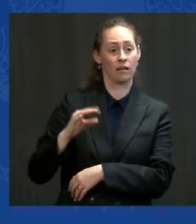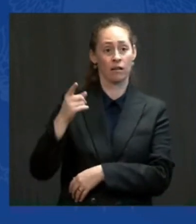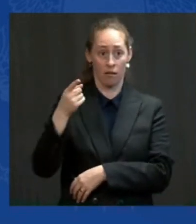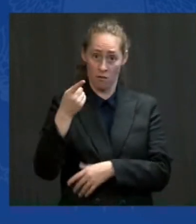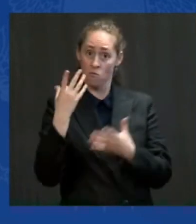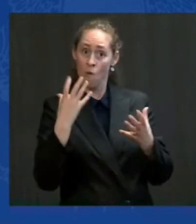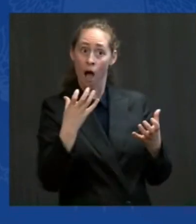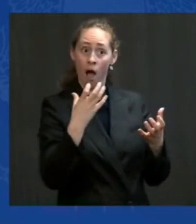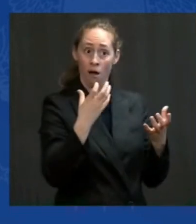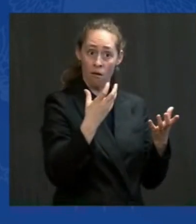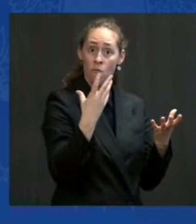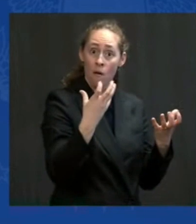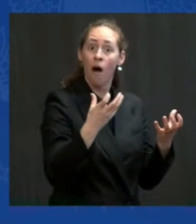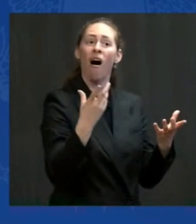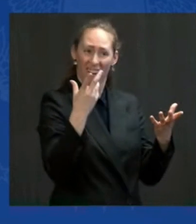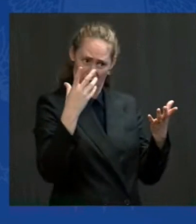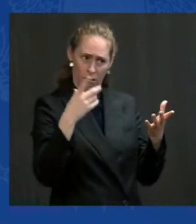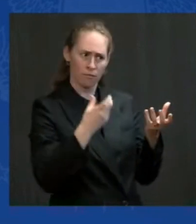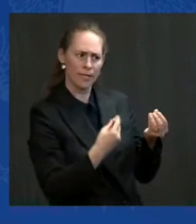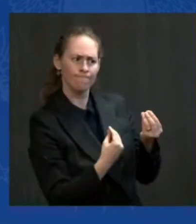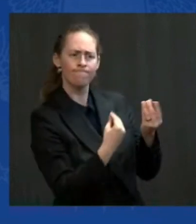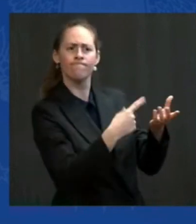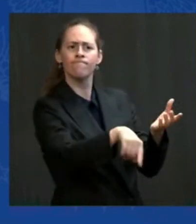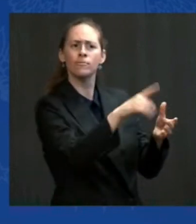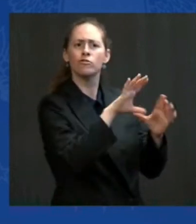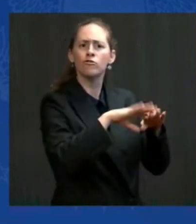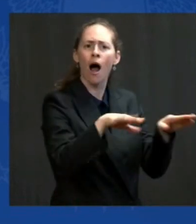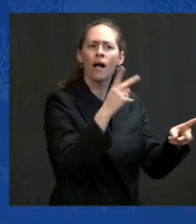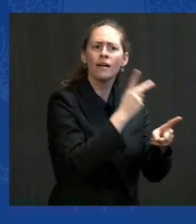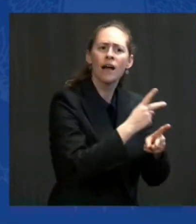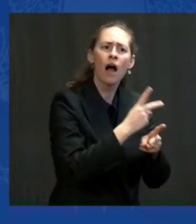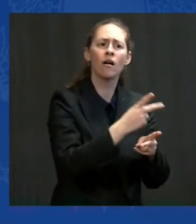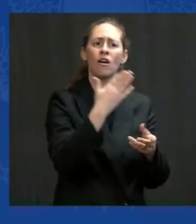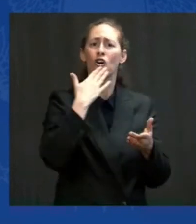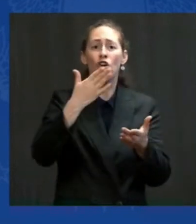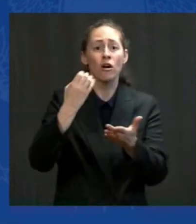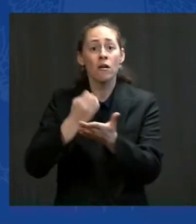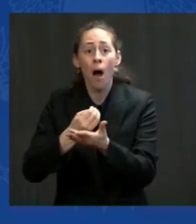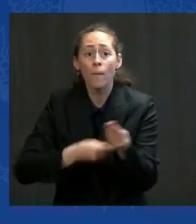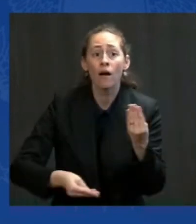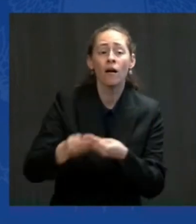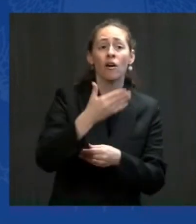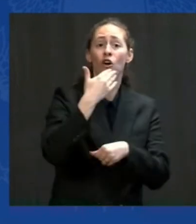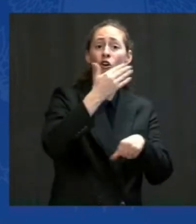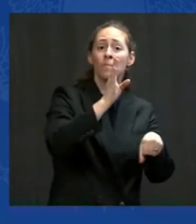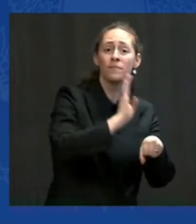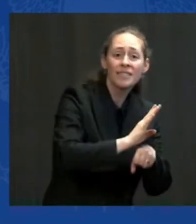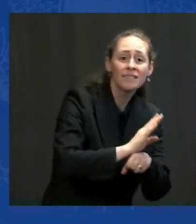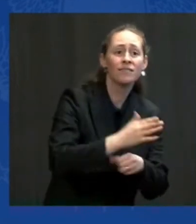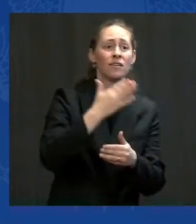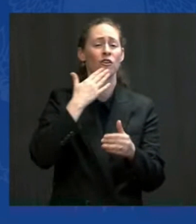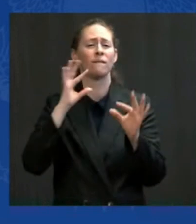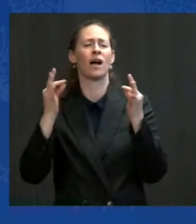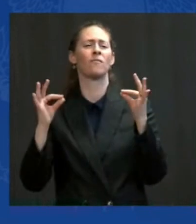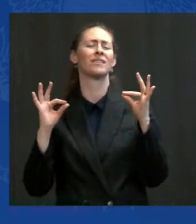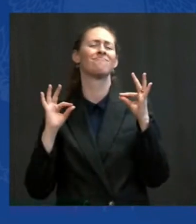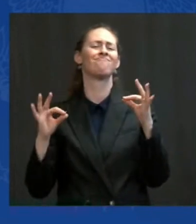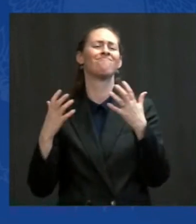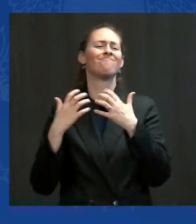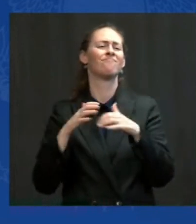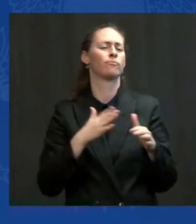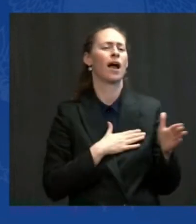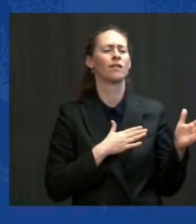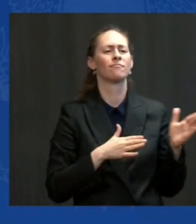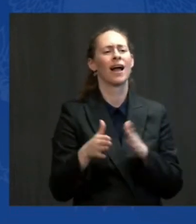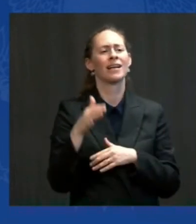for families and is good for the economy, and it will create more jobs. My plan will also provide up to 12 weeks of paid family